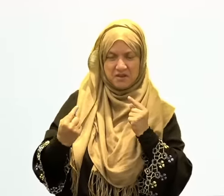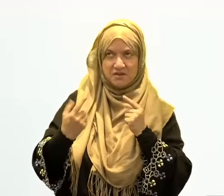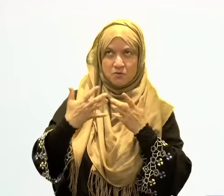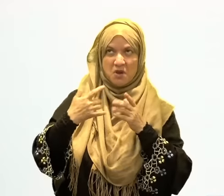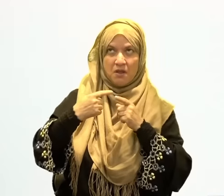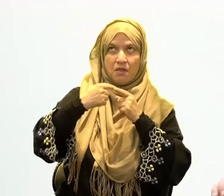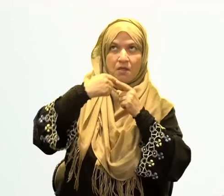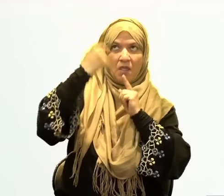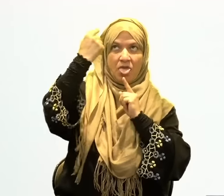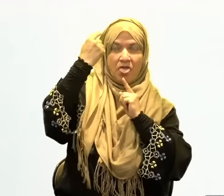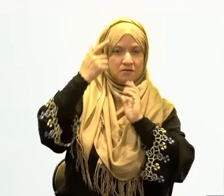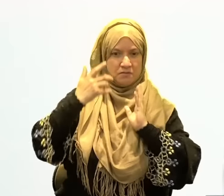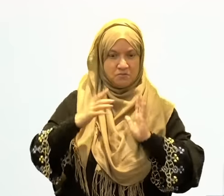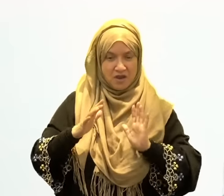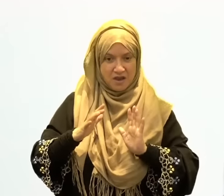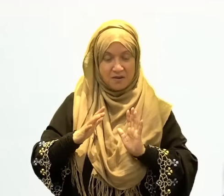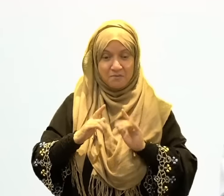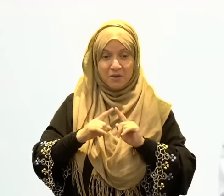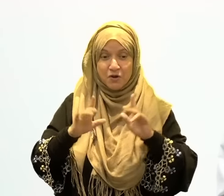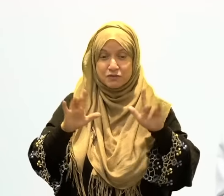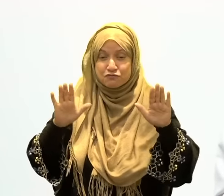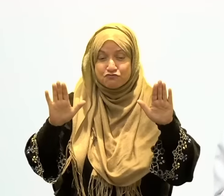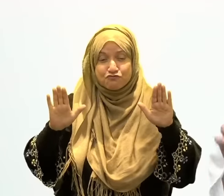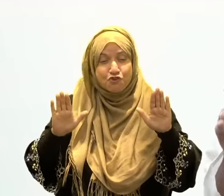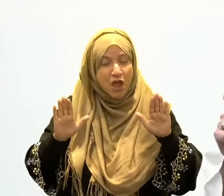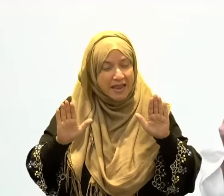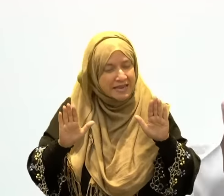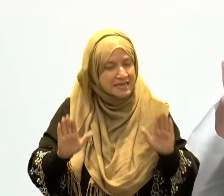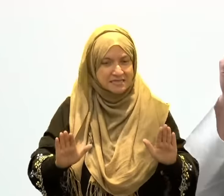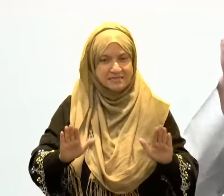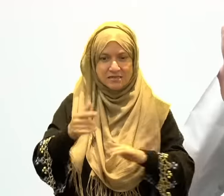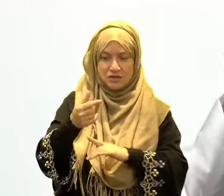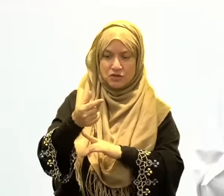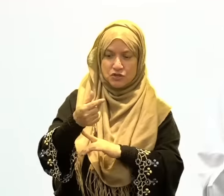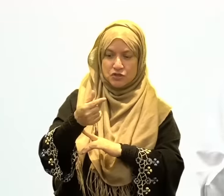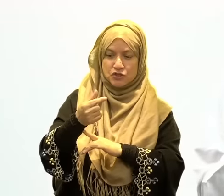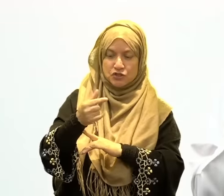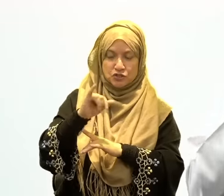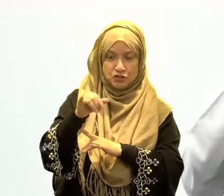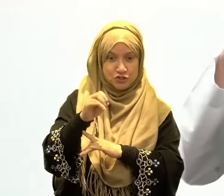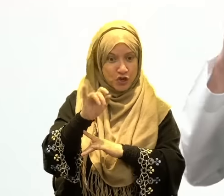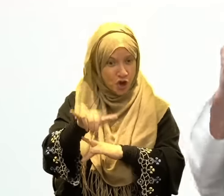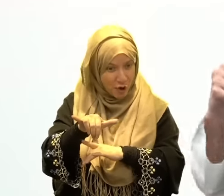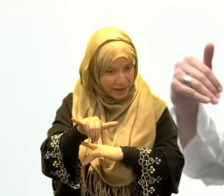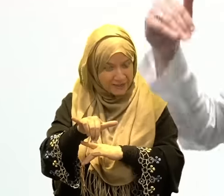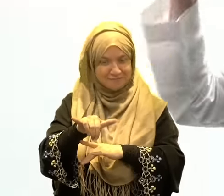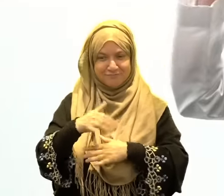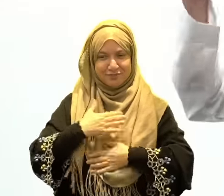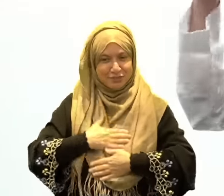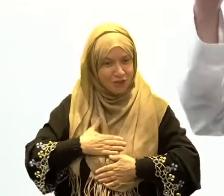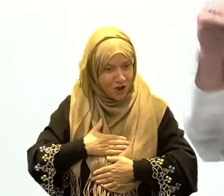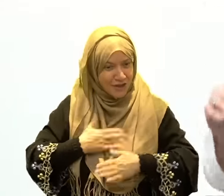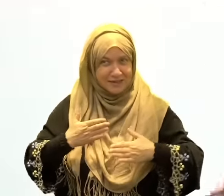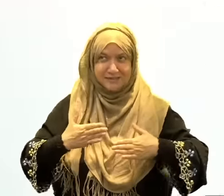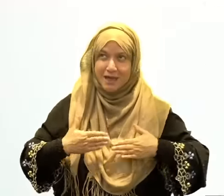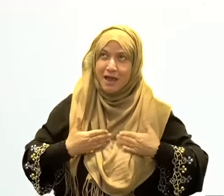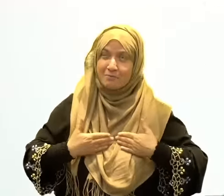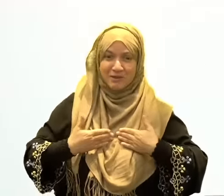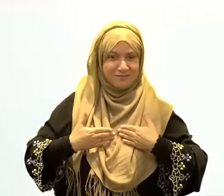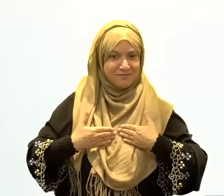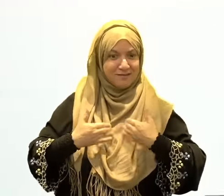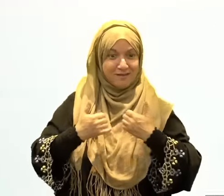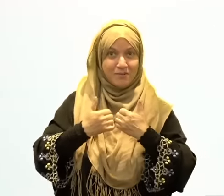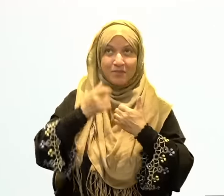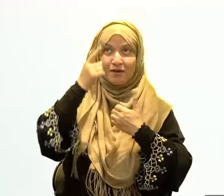knowing that Allah is watching you at all times allows you to be connected no matter what your state of being is, no matter